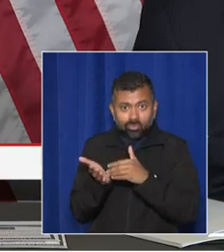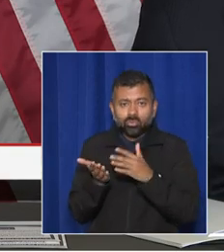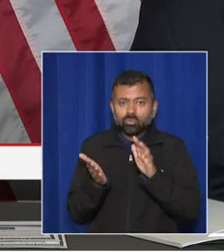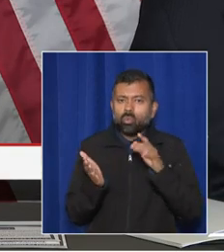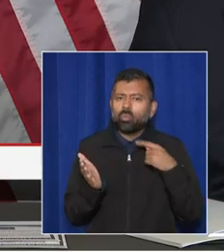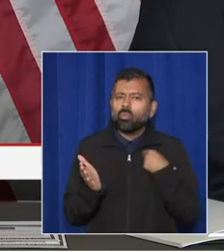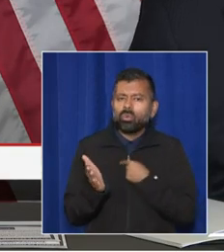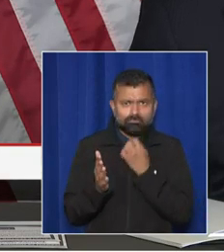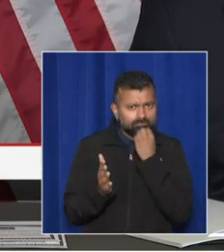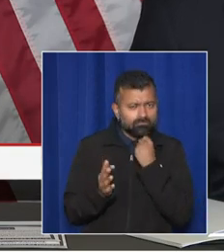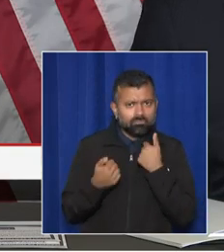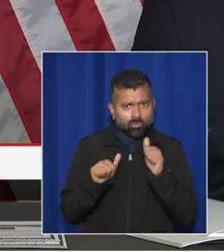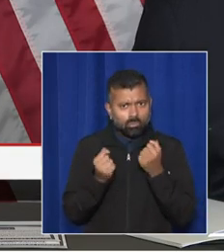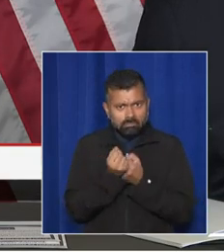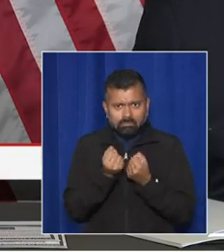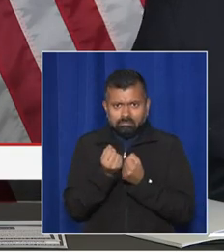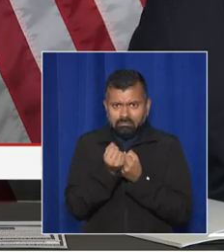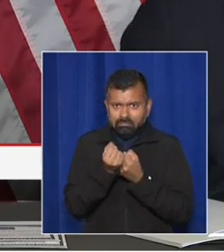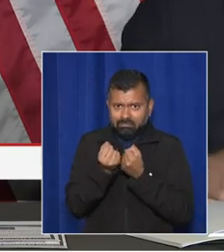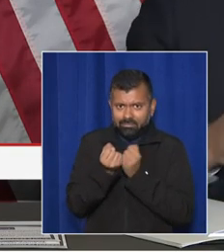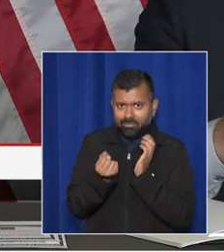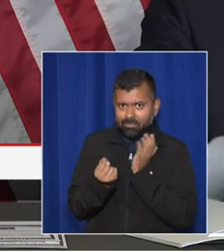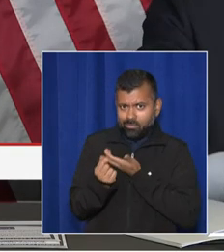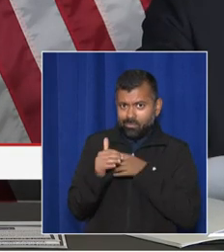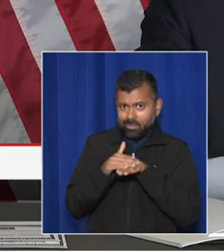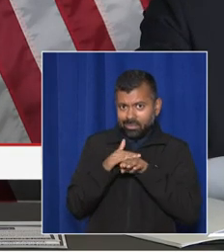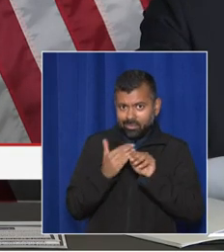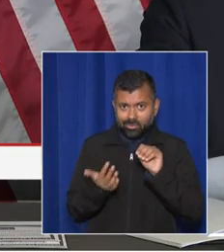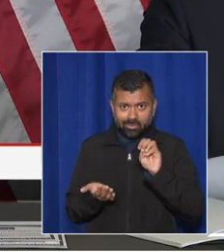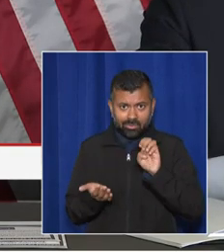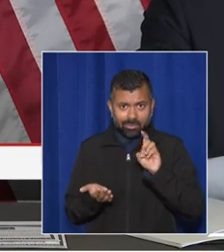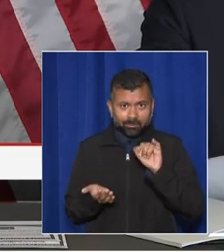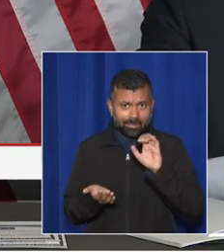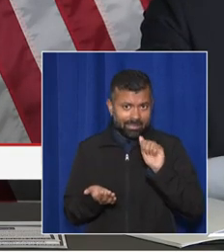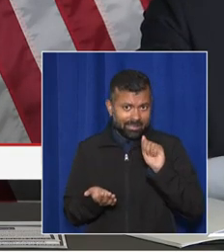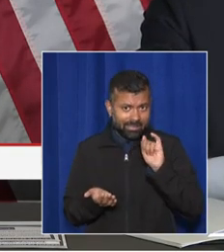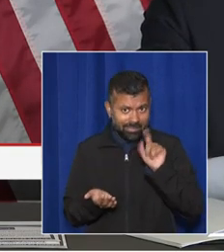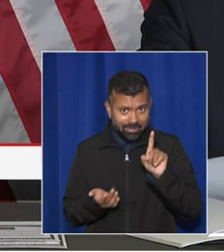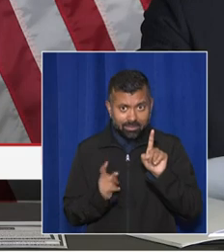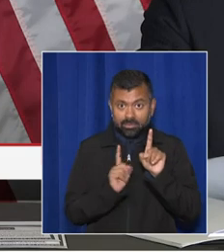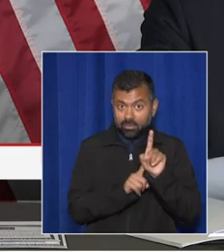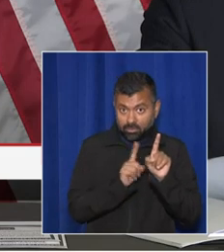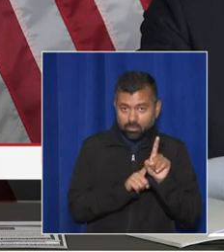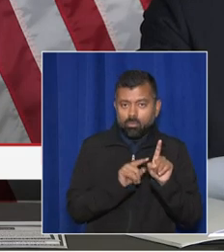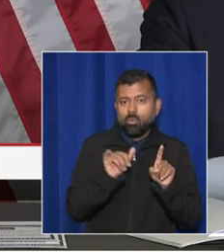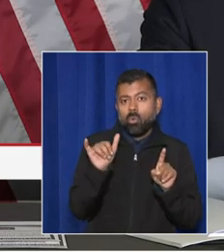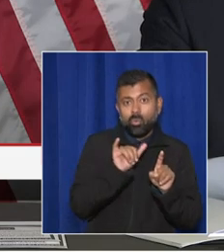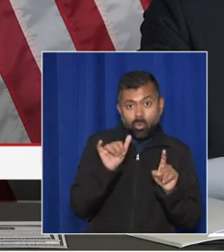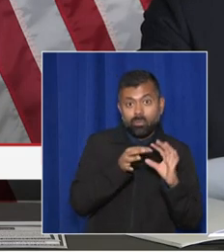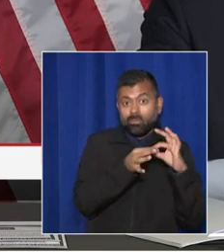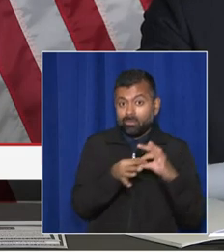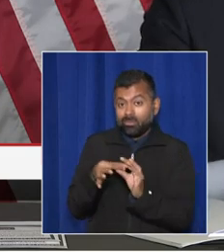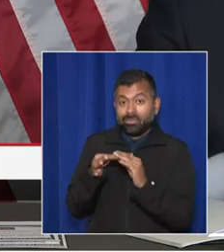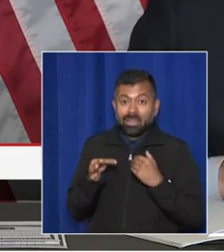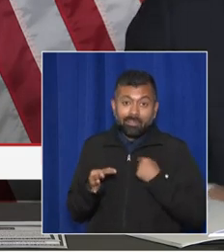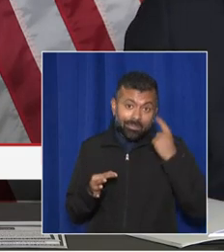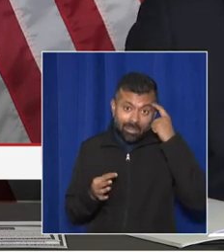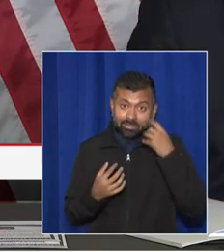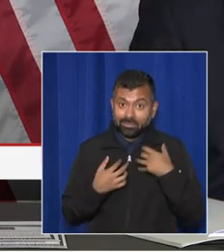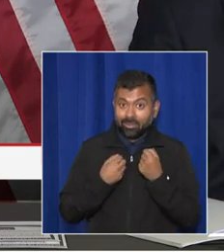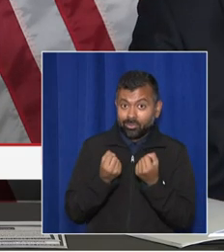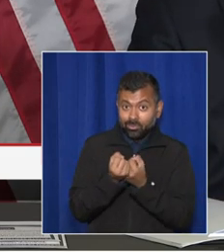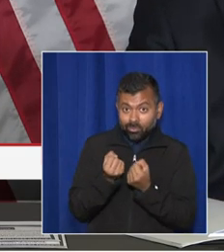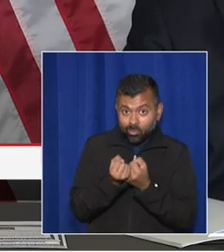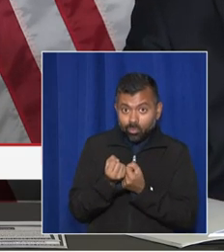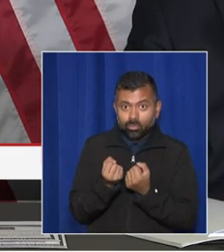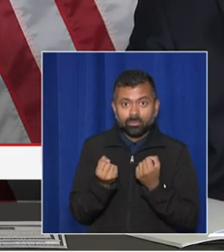health programs at OSSI. Where else am I missing? For our seniors who